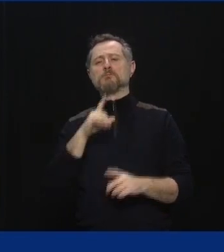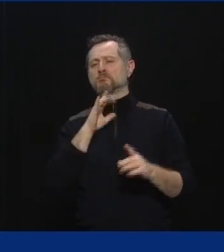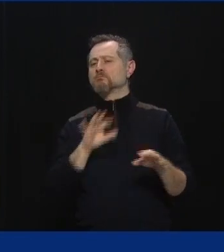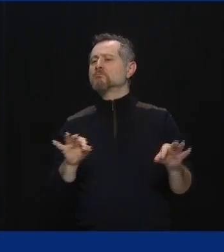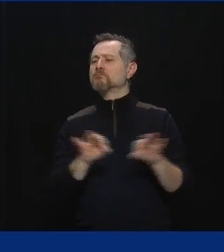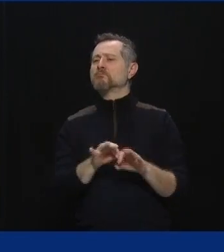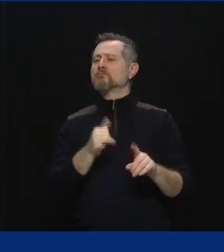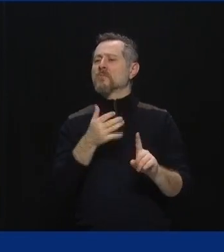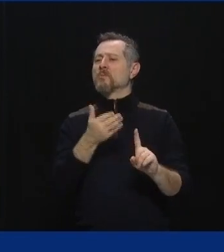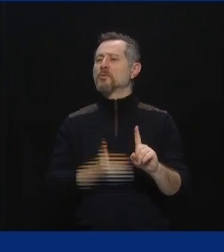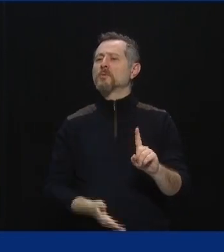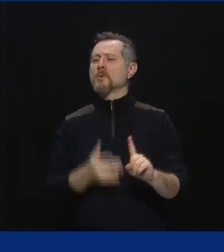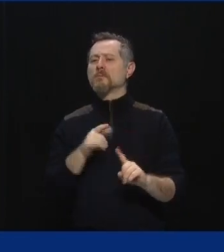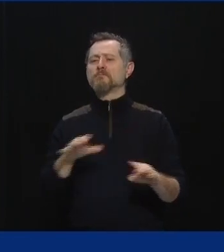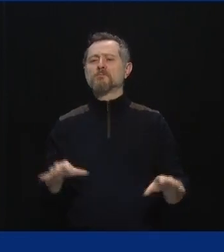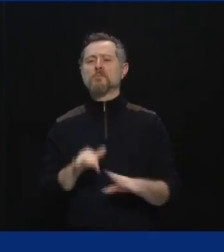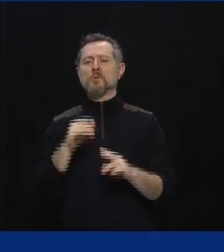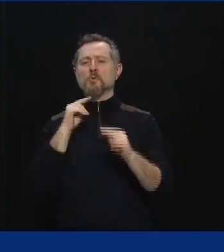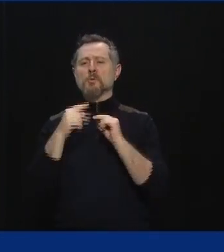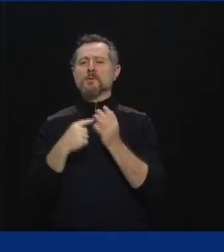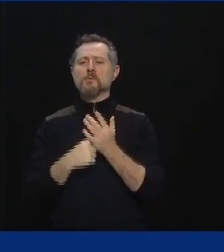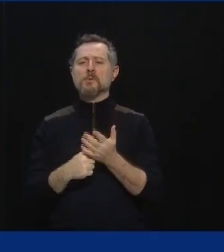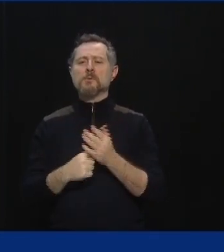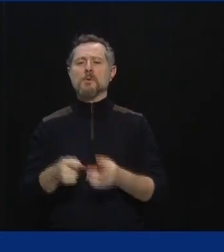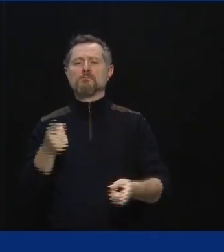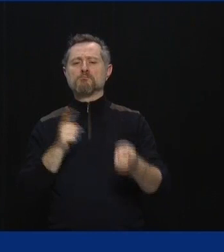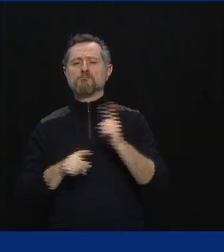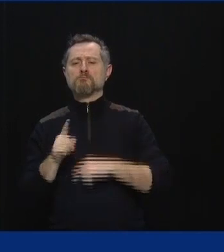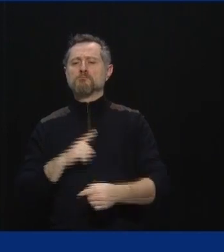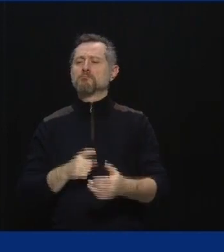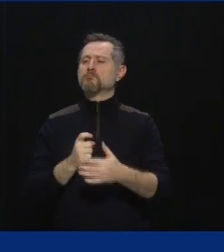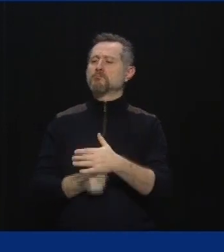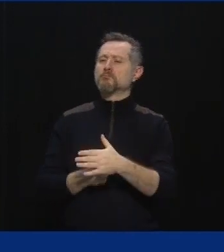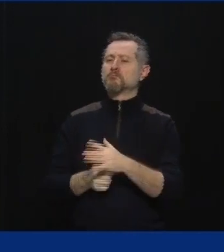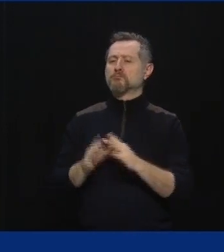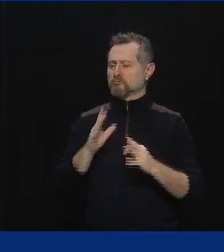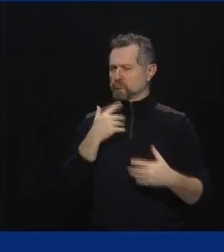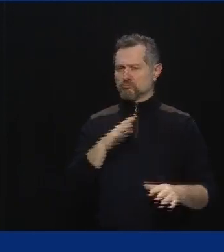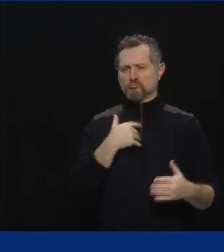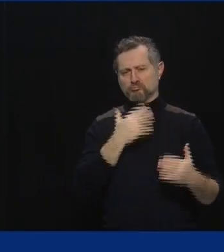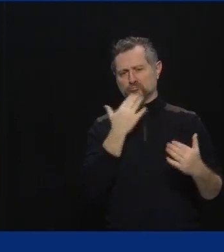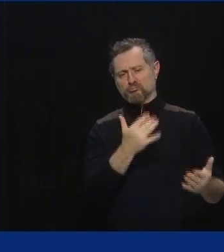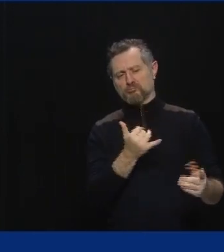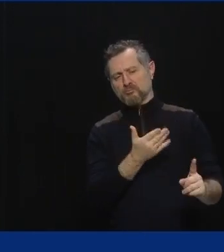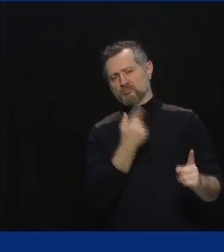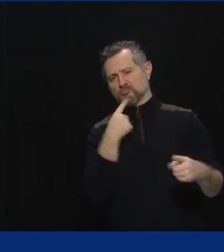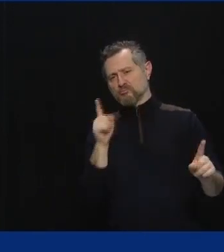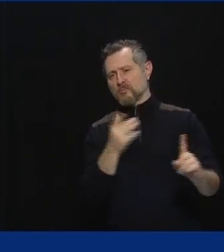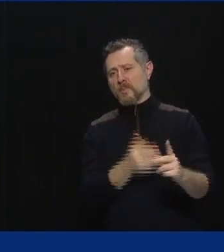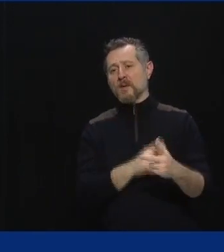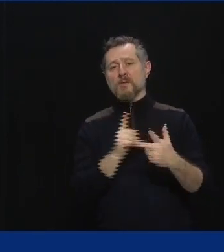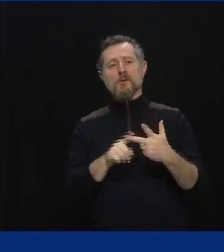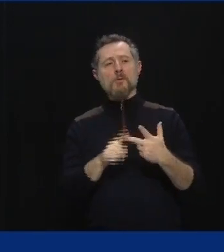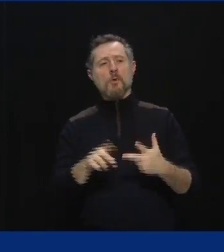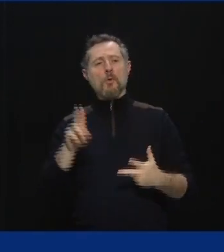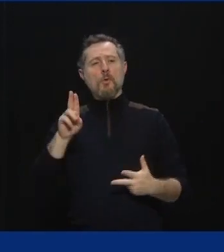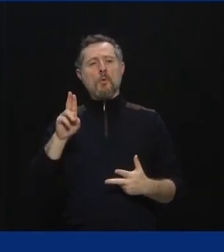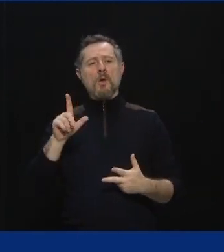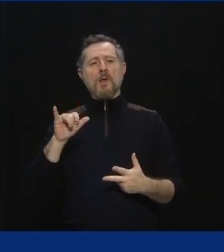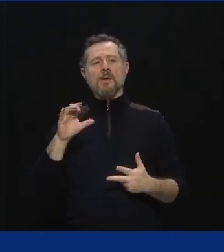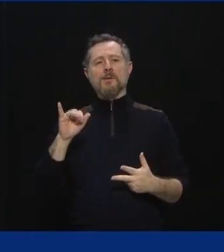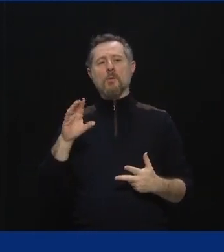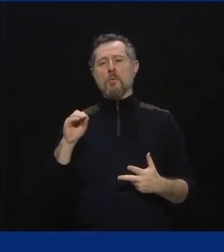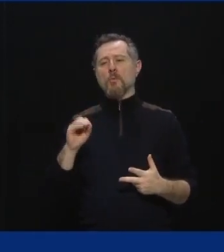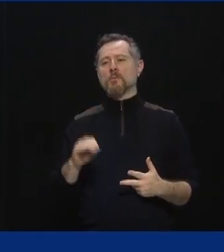in negotiating and bringing this discussion to a successful conclusion. And finally, Ulico, the largest